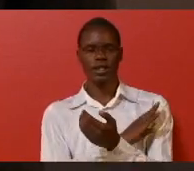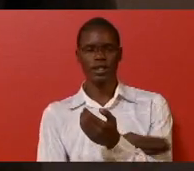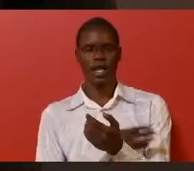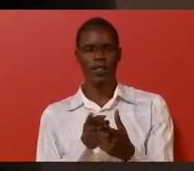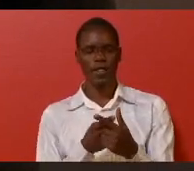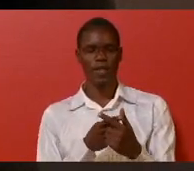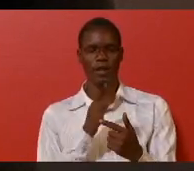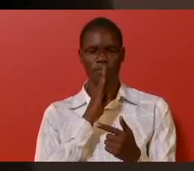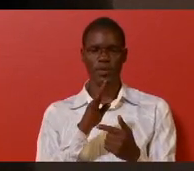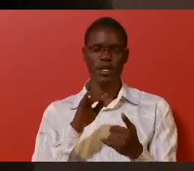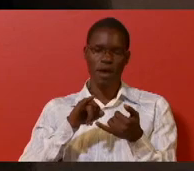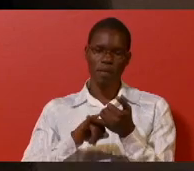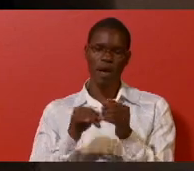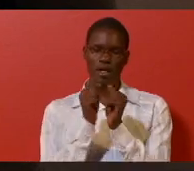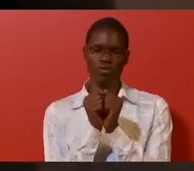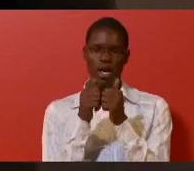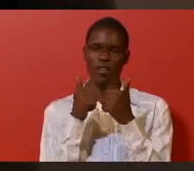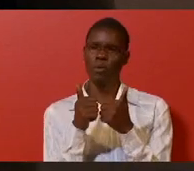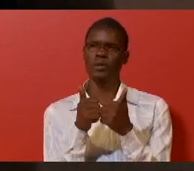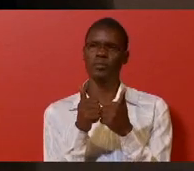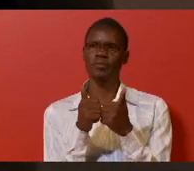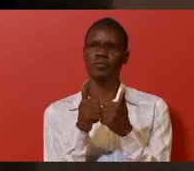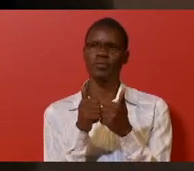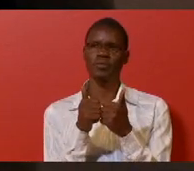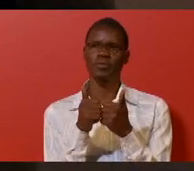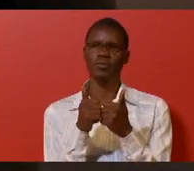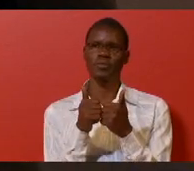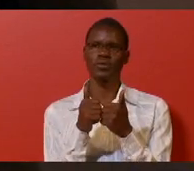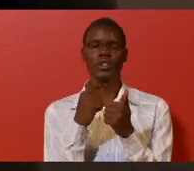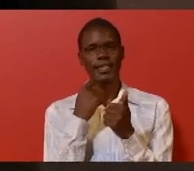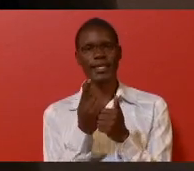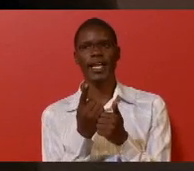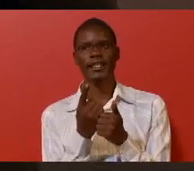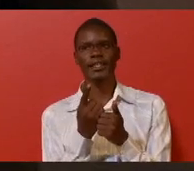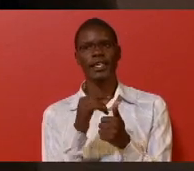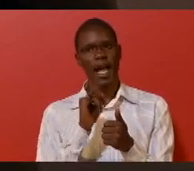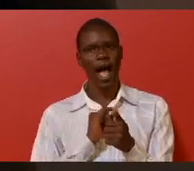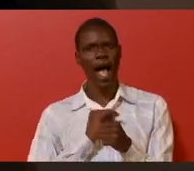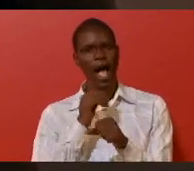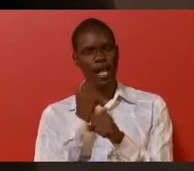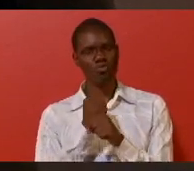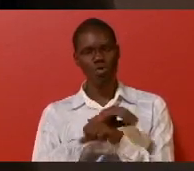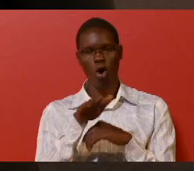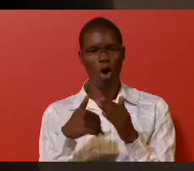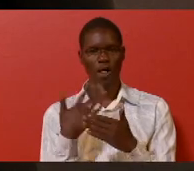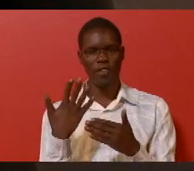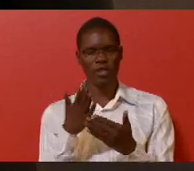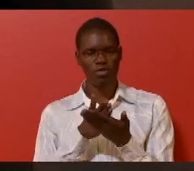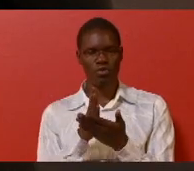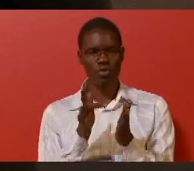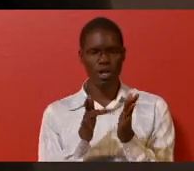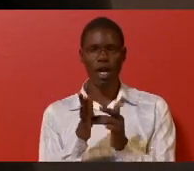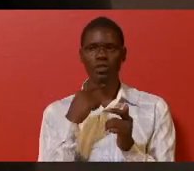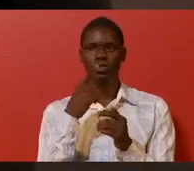their family relationship can be better. Somebody needs to be strengthened today. It says, I can do all things through